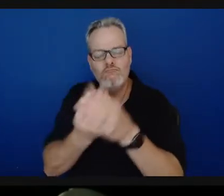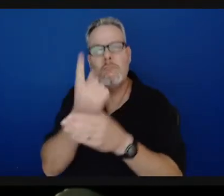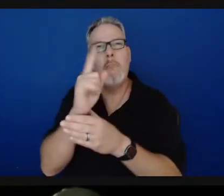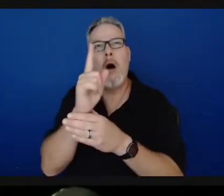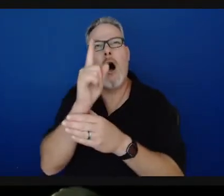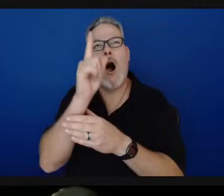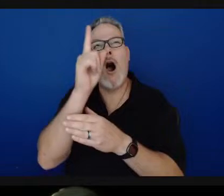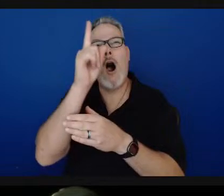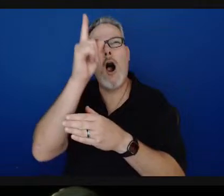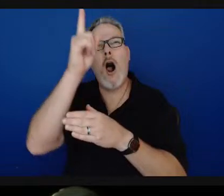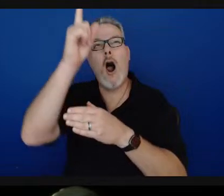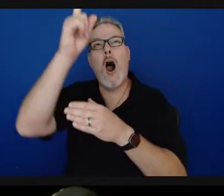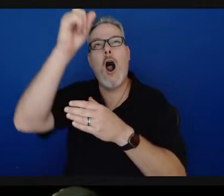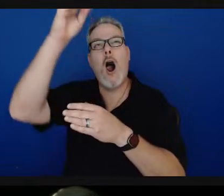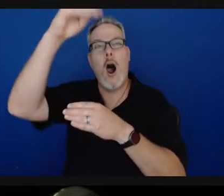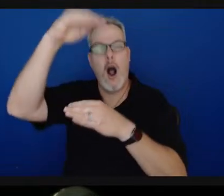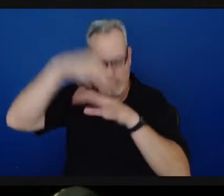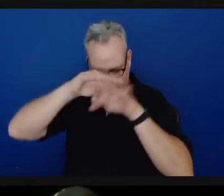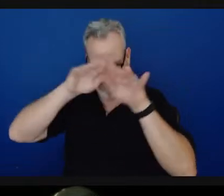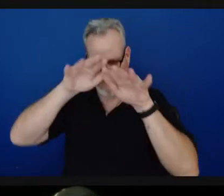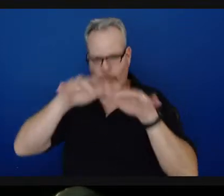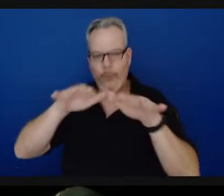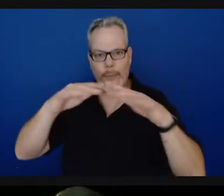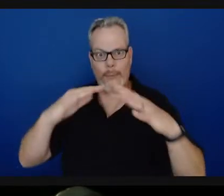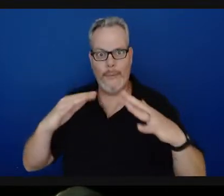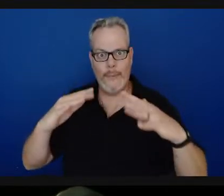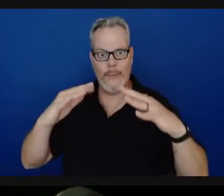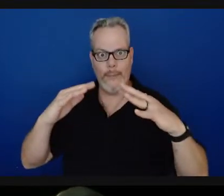a bigger pile around the vent.